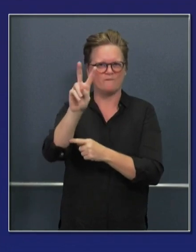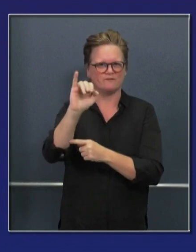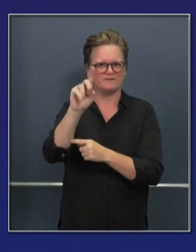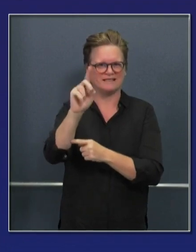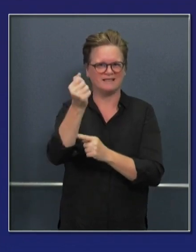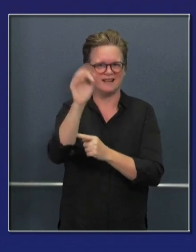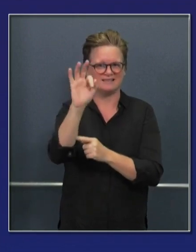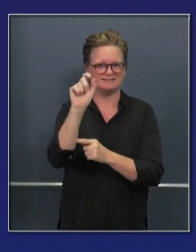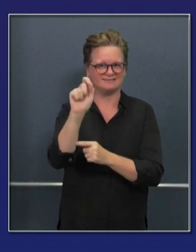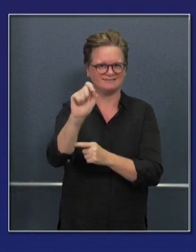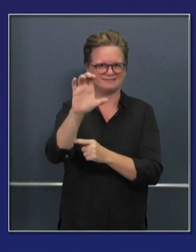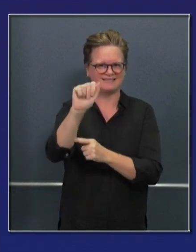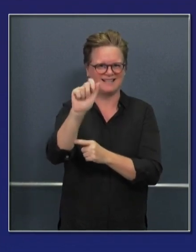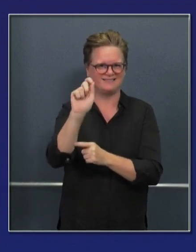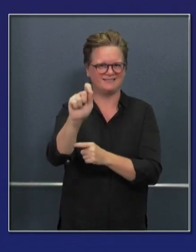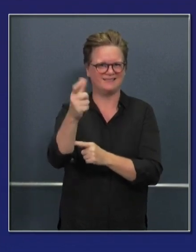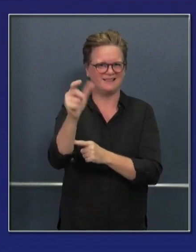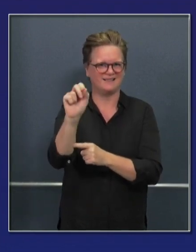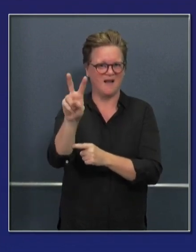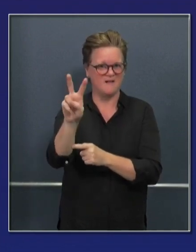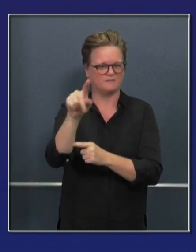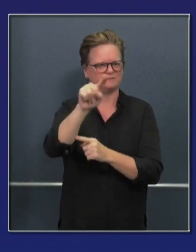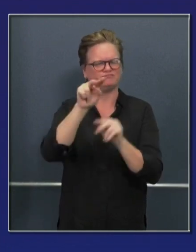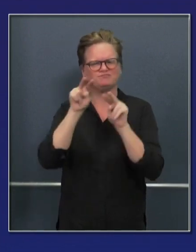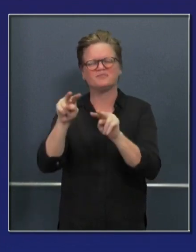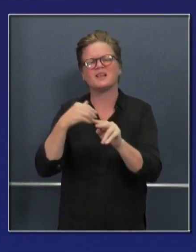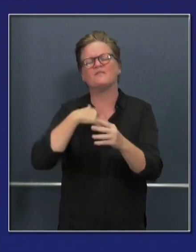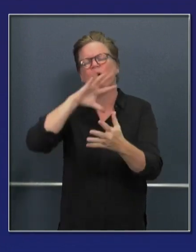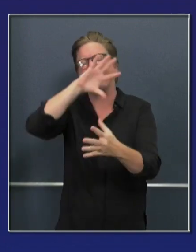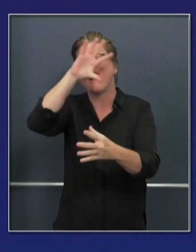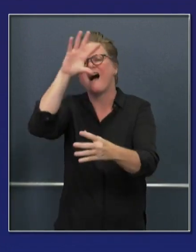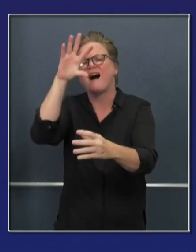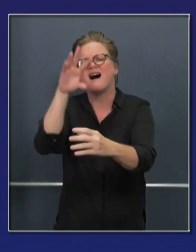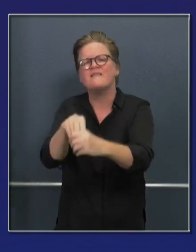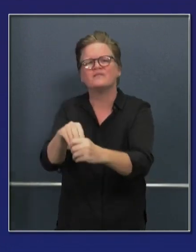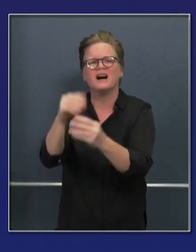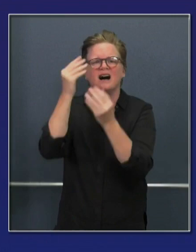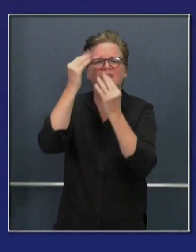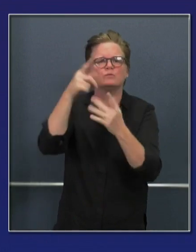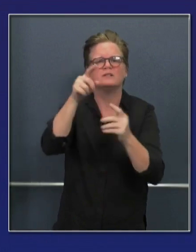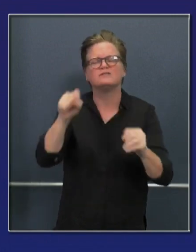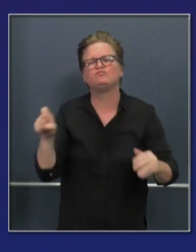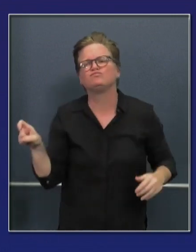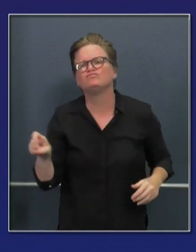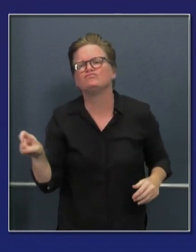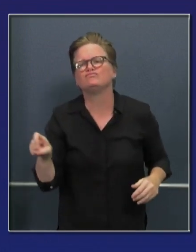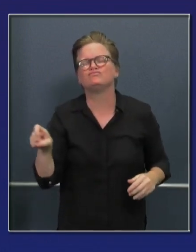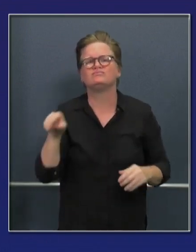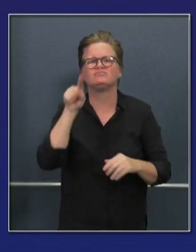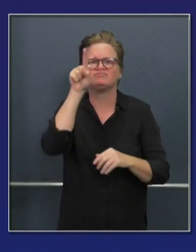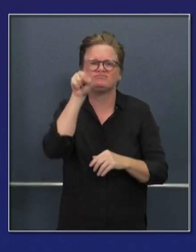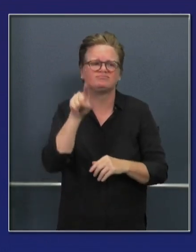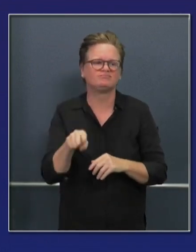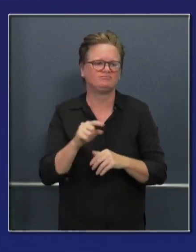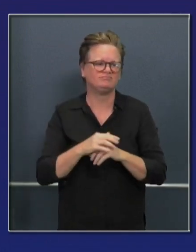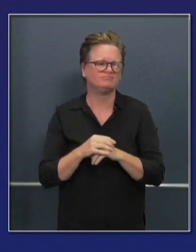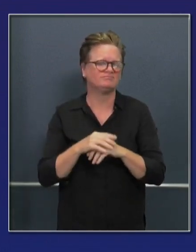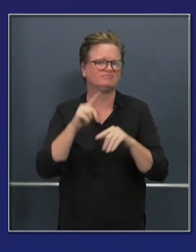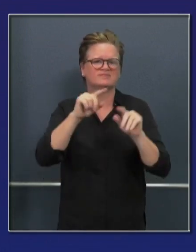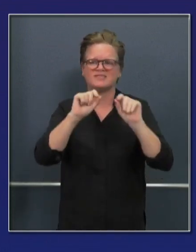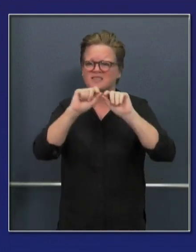covid19.ca.gov, for a myriad of information, not only in terms of reflecting on the slides we've just provided and being able to